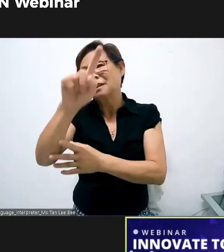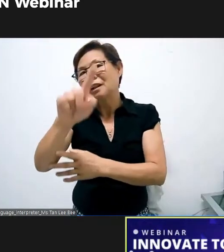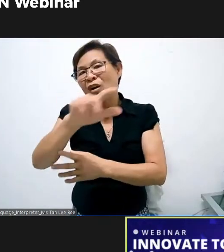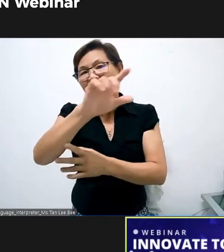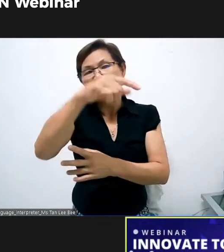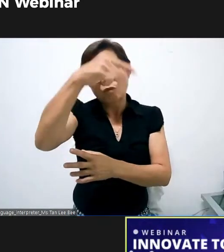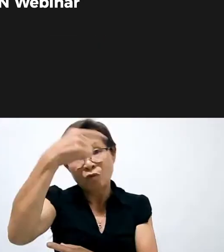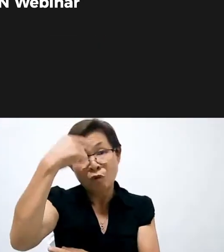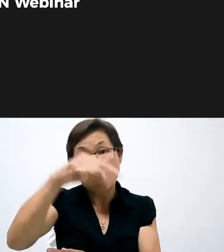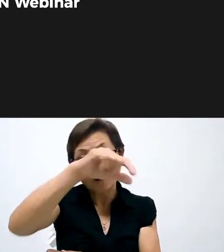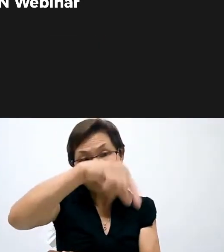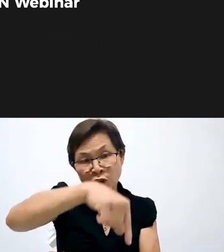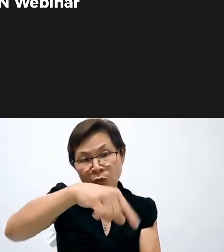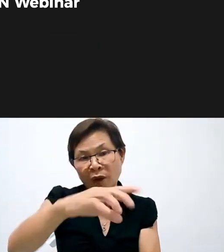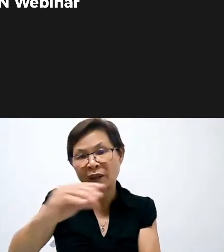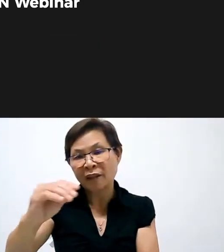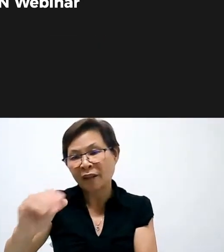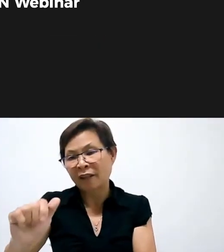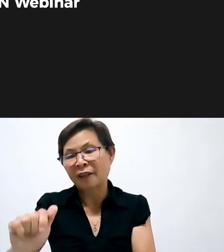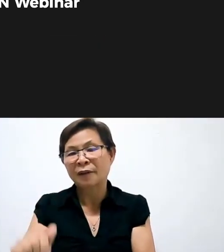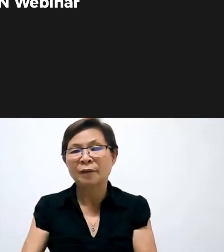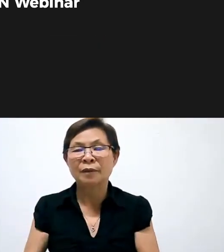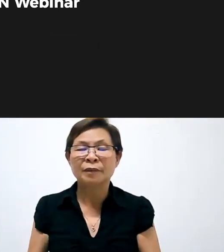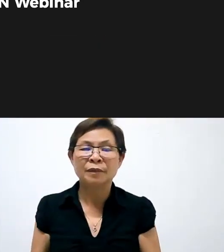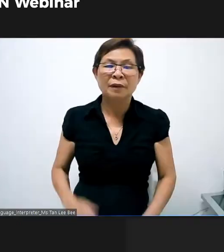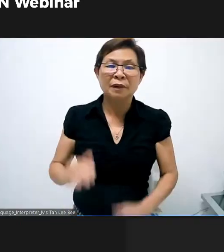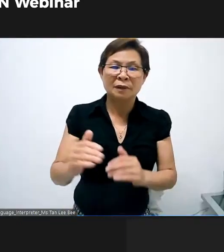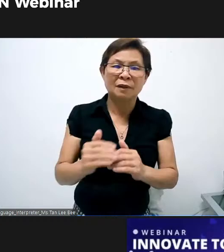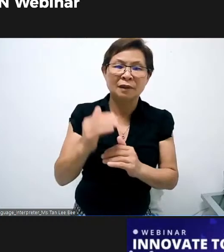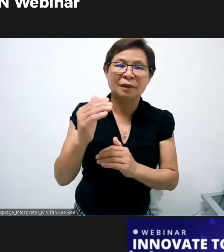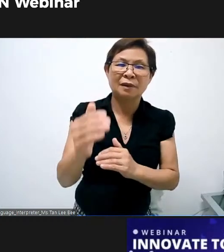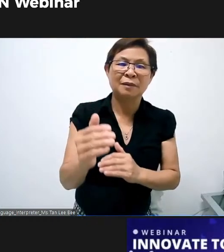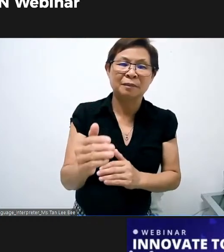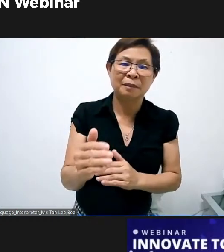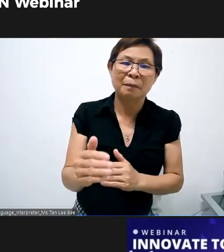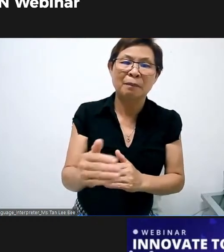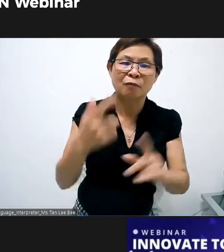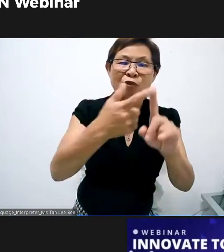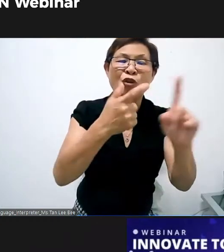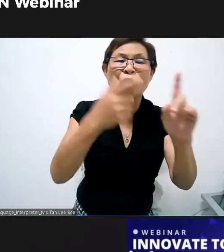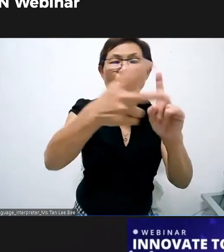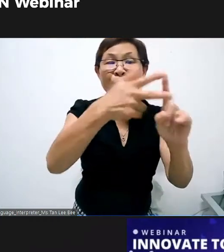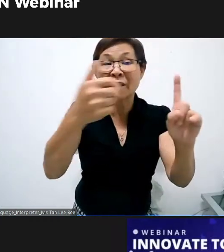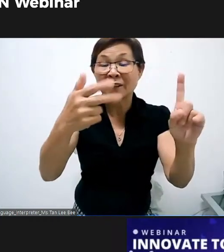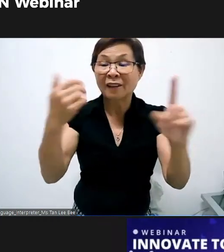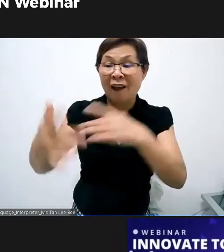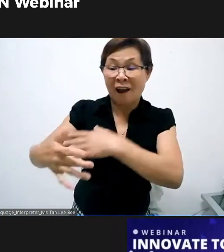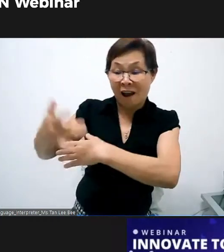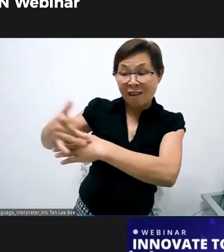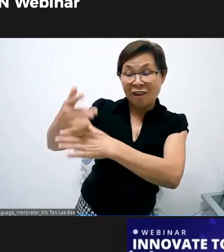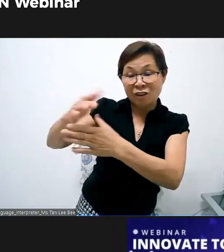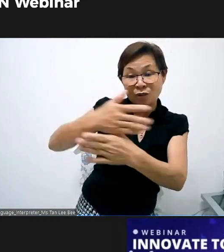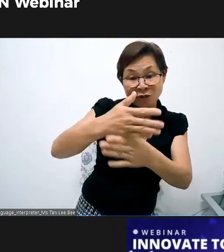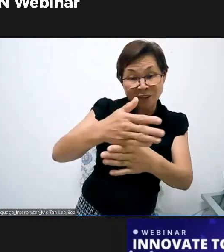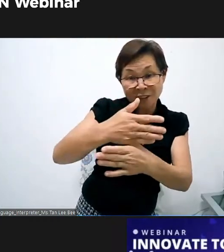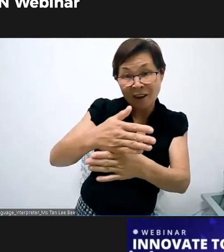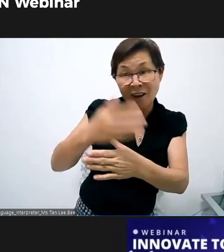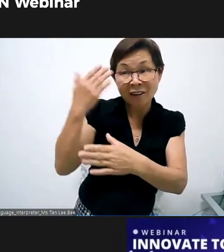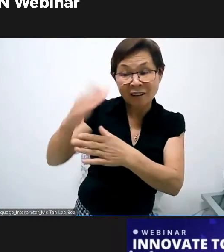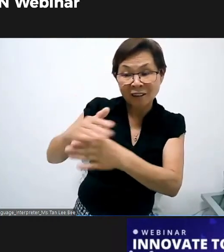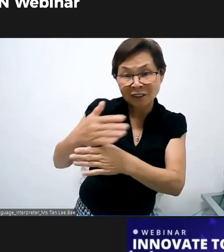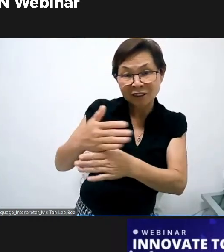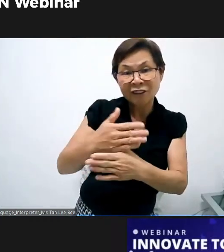I would like to move on to our next speaker, Ms. Betia from Indonesia. Earlier, you shared with us what